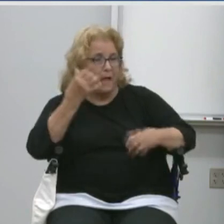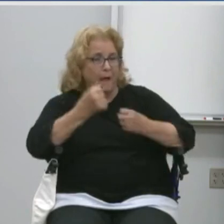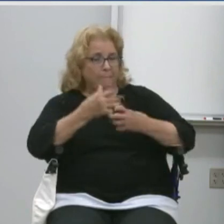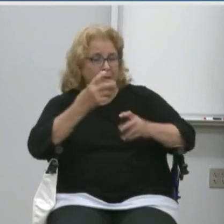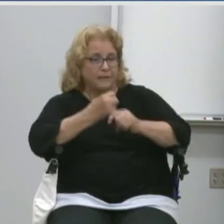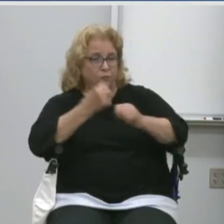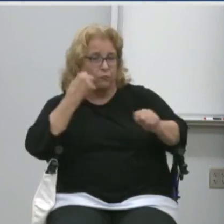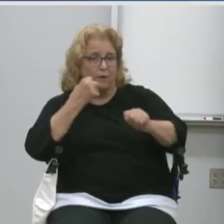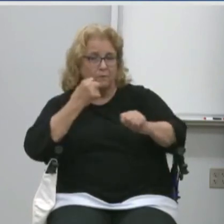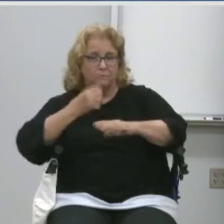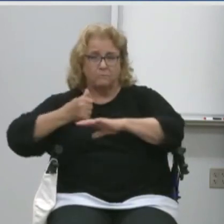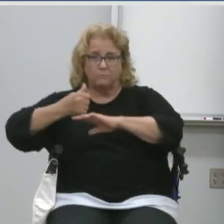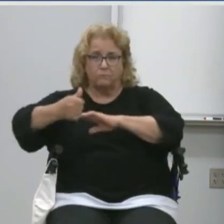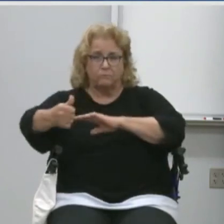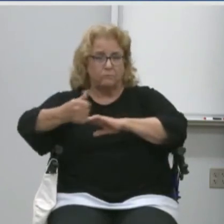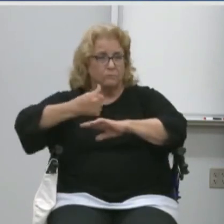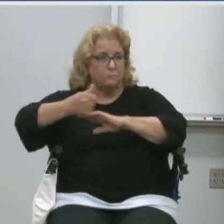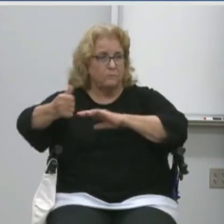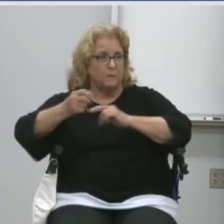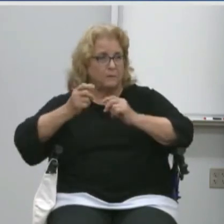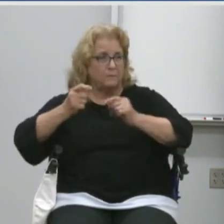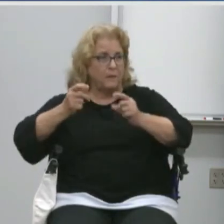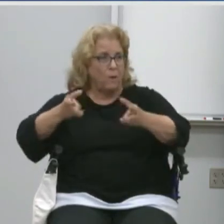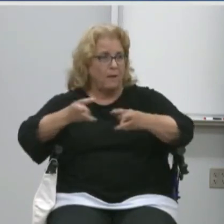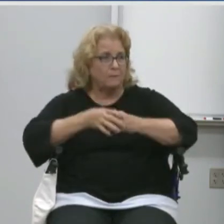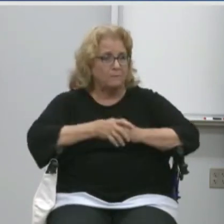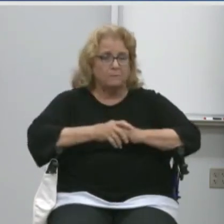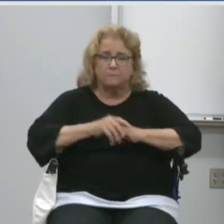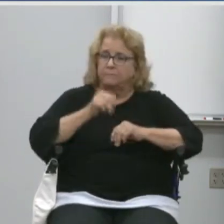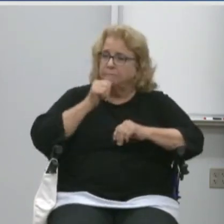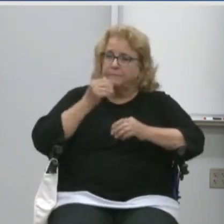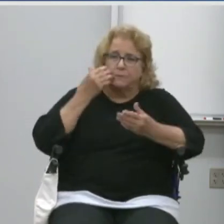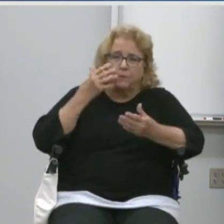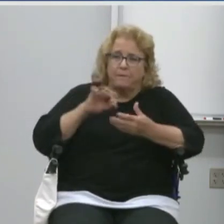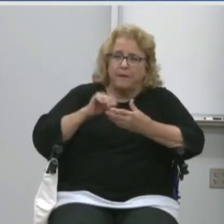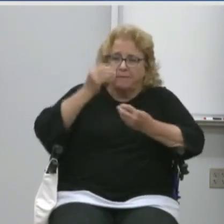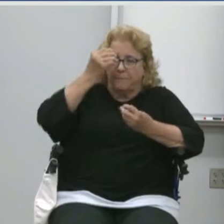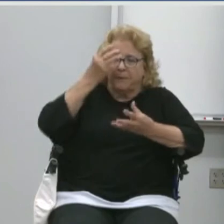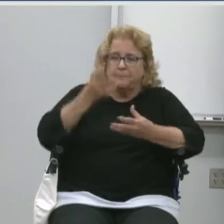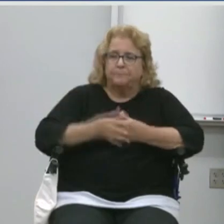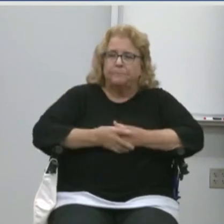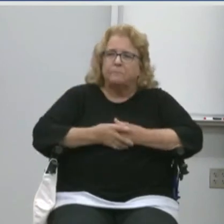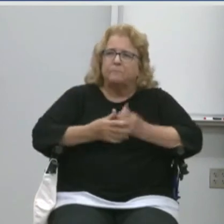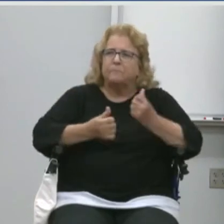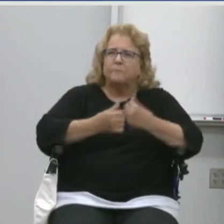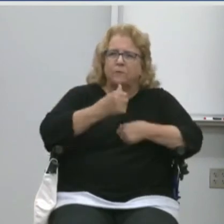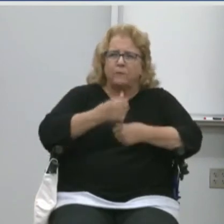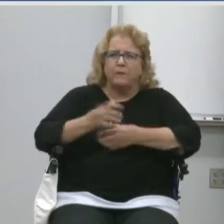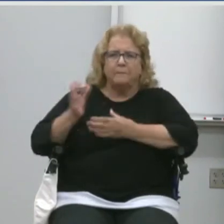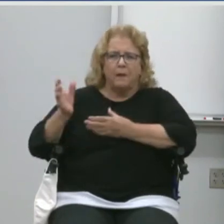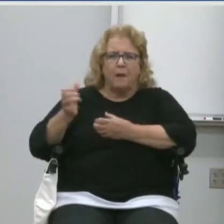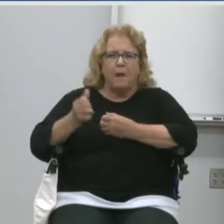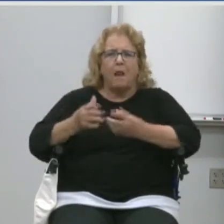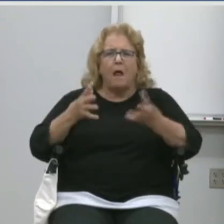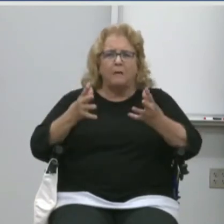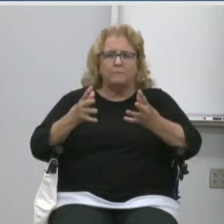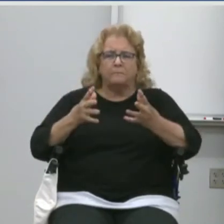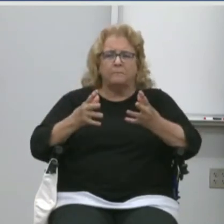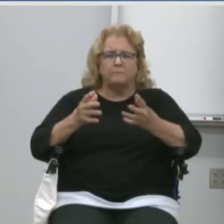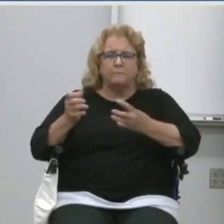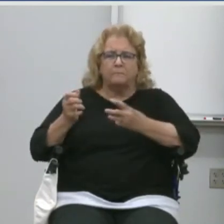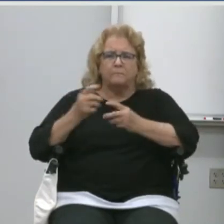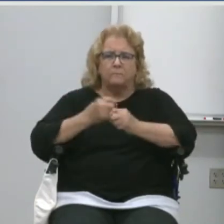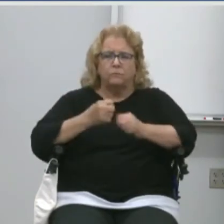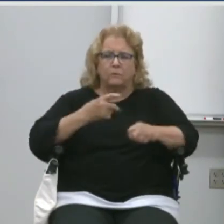are staged at the Speedway or will be staged? I don't have that information. They usually bring in quite a few, and they not